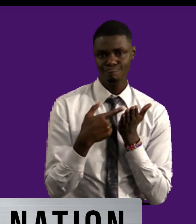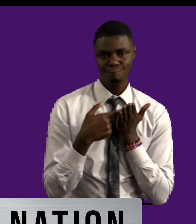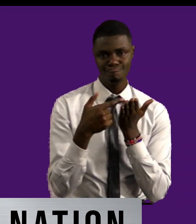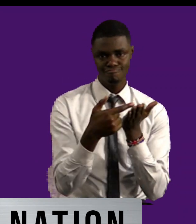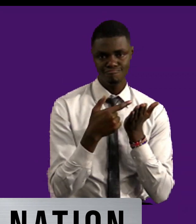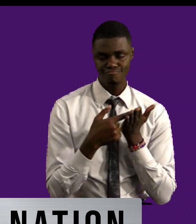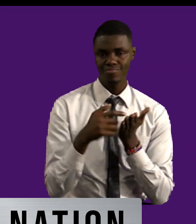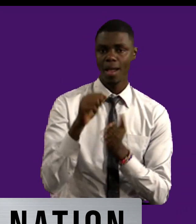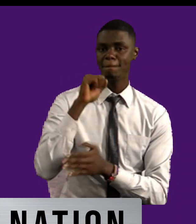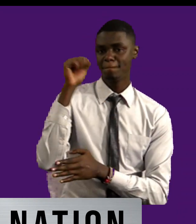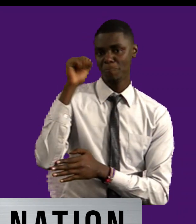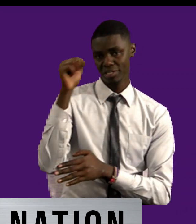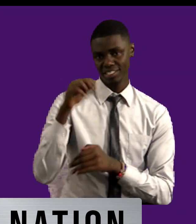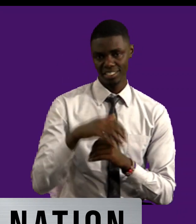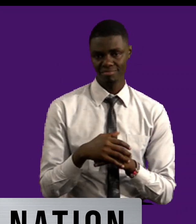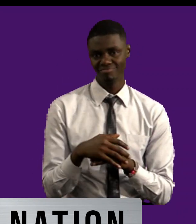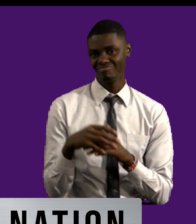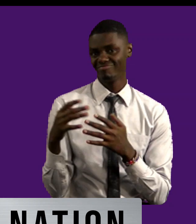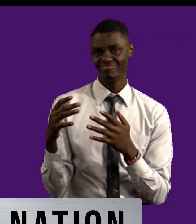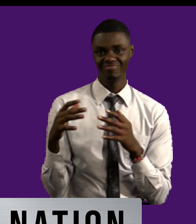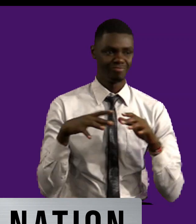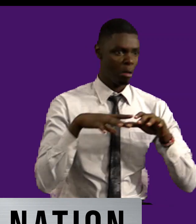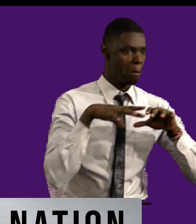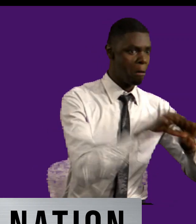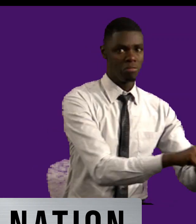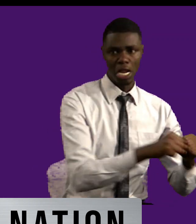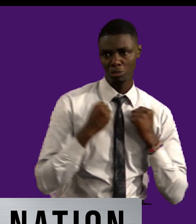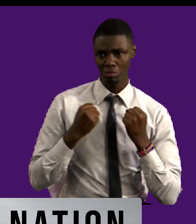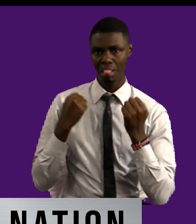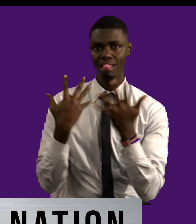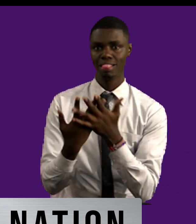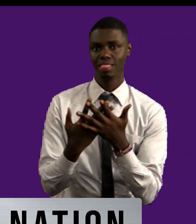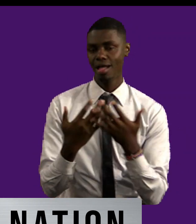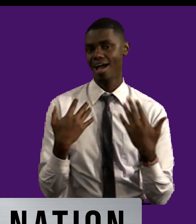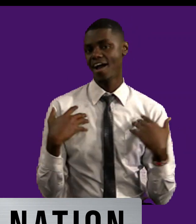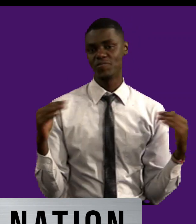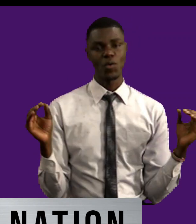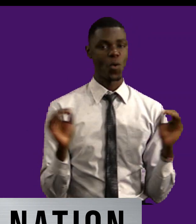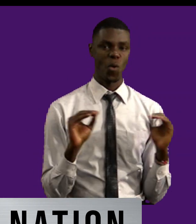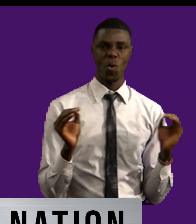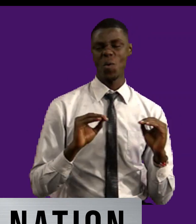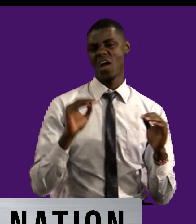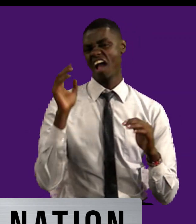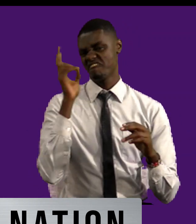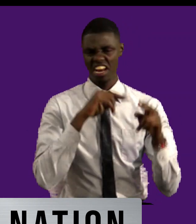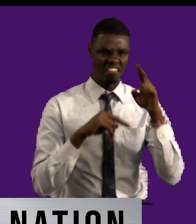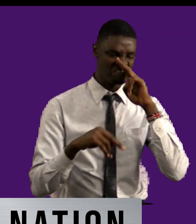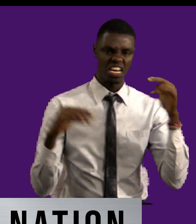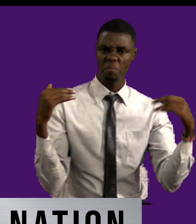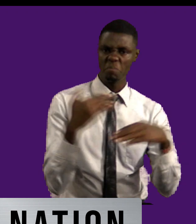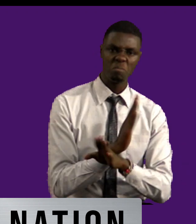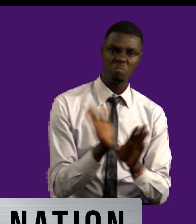siasa. No abductions. No mambo funny.